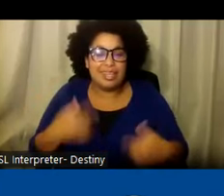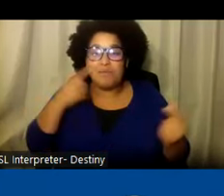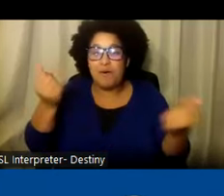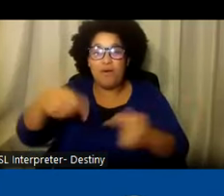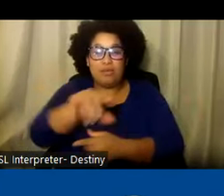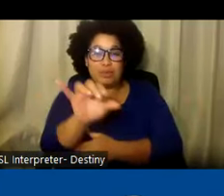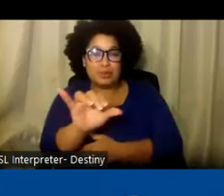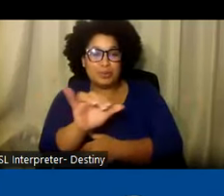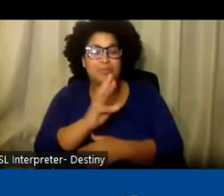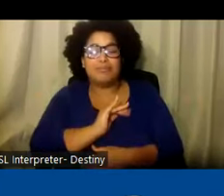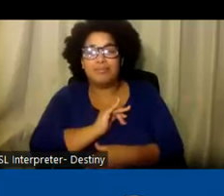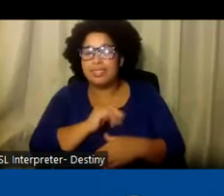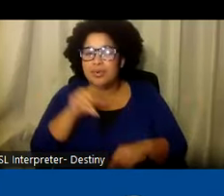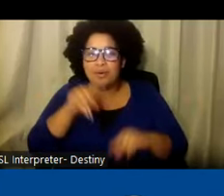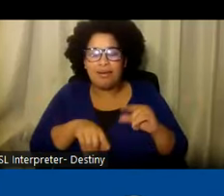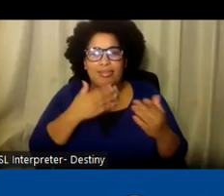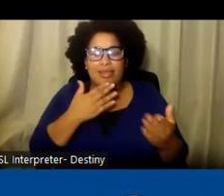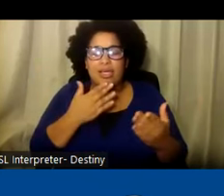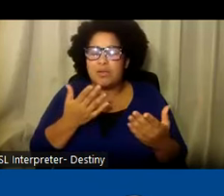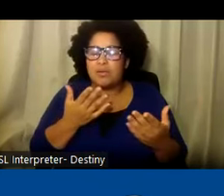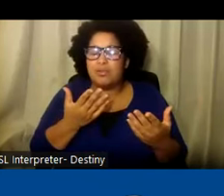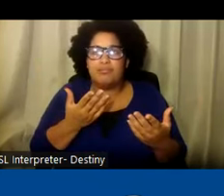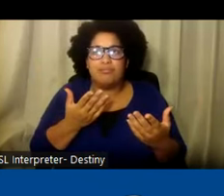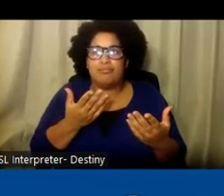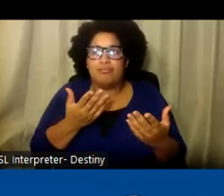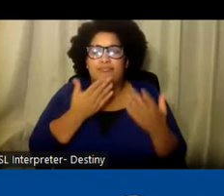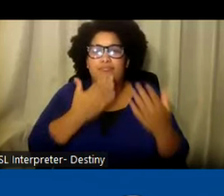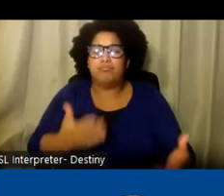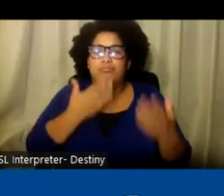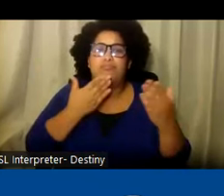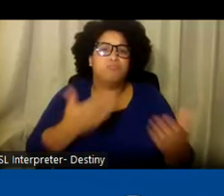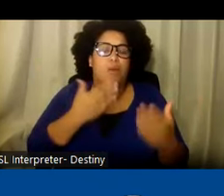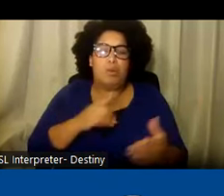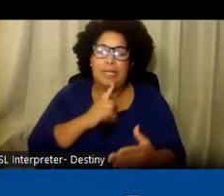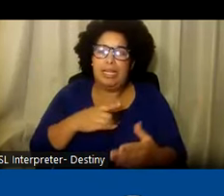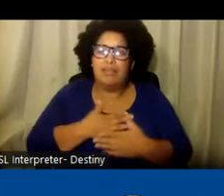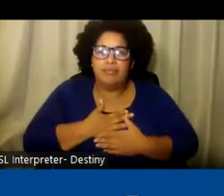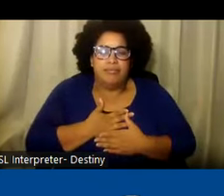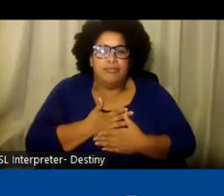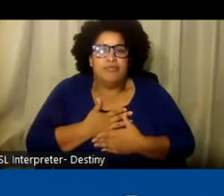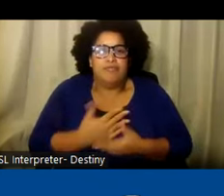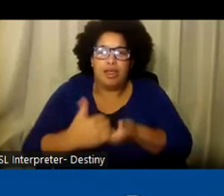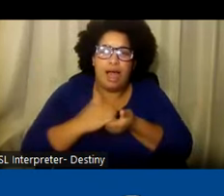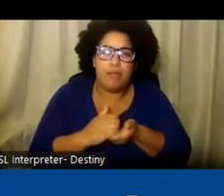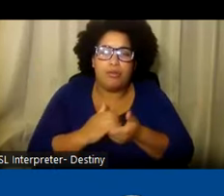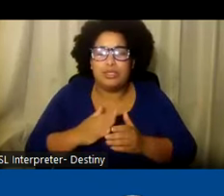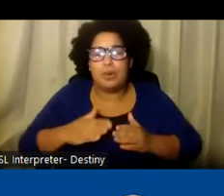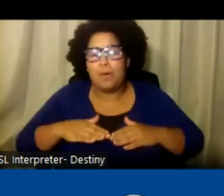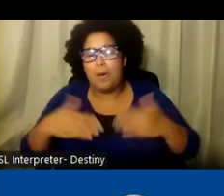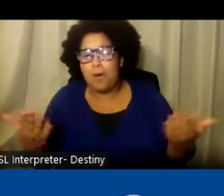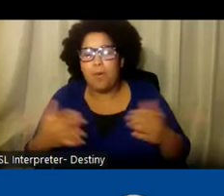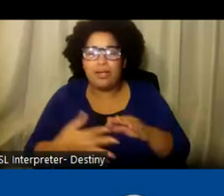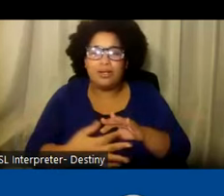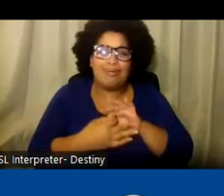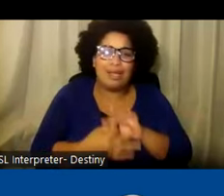out there as well. We can't thank you enough for your collaboration, your openness, your